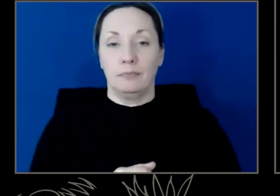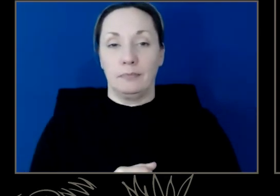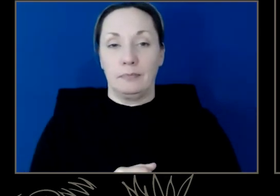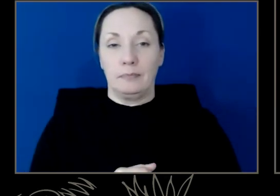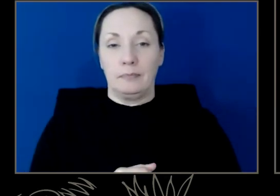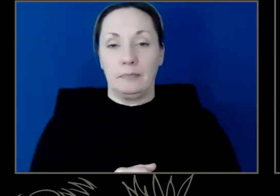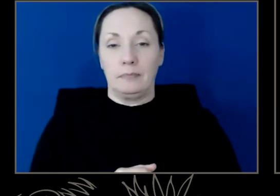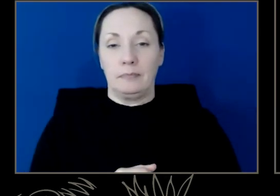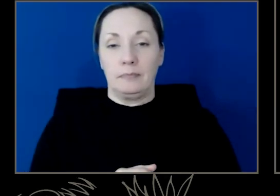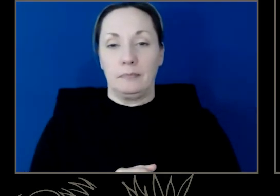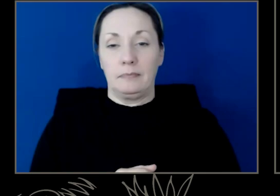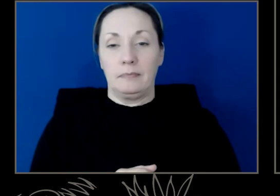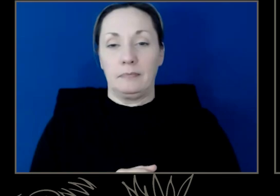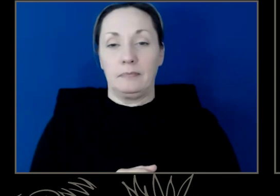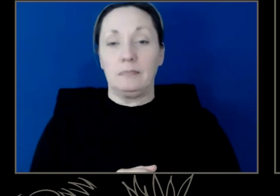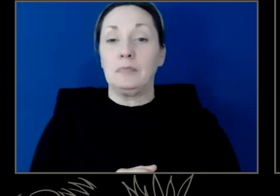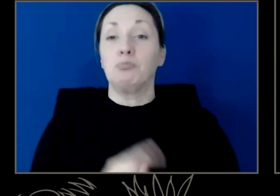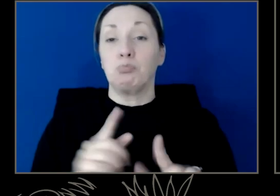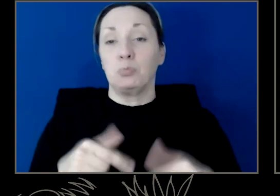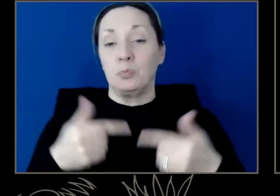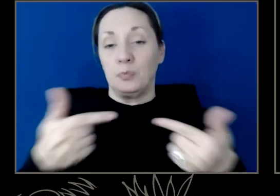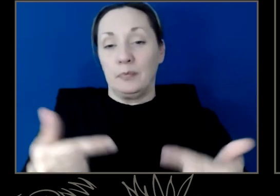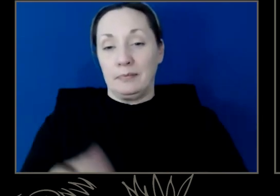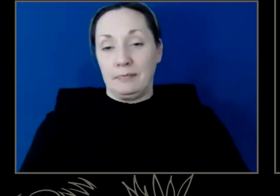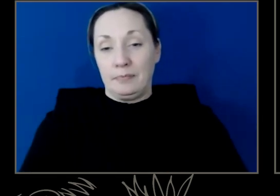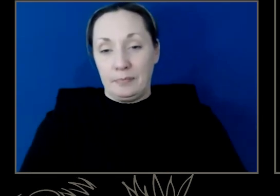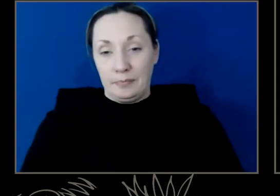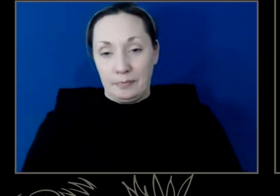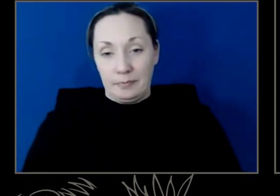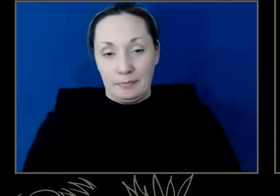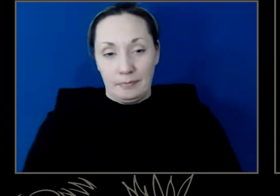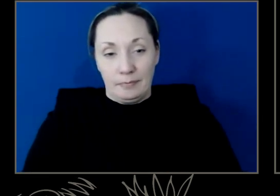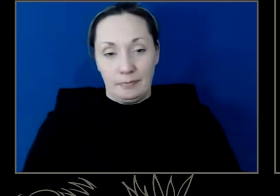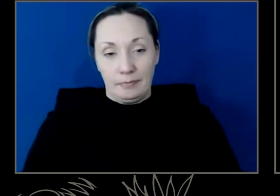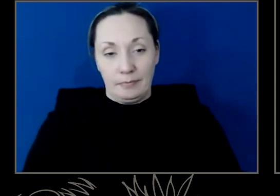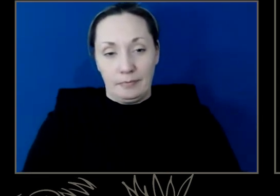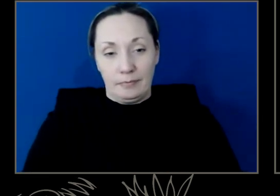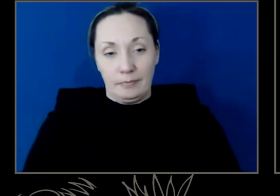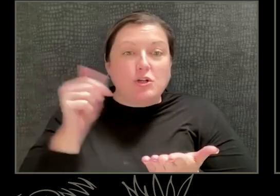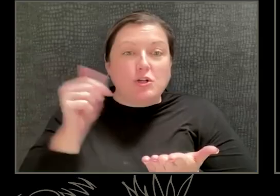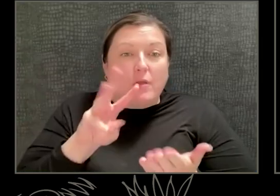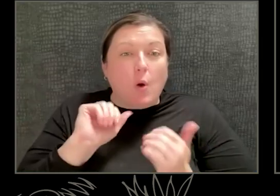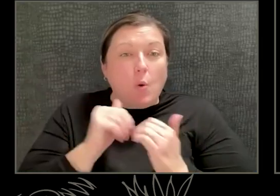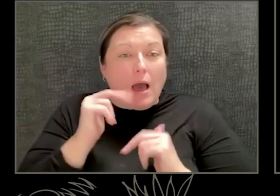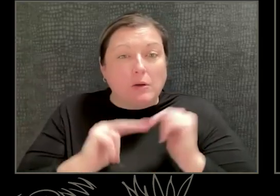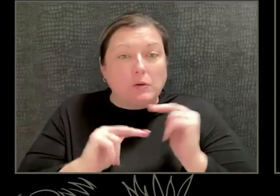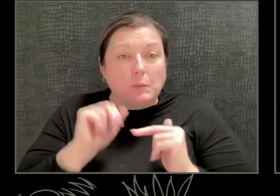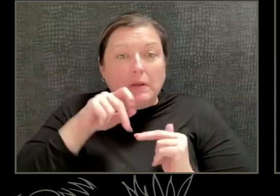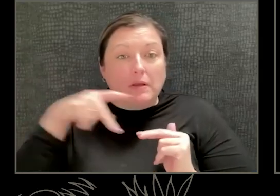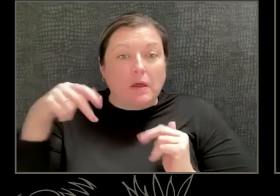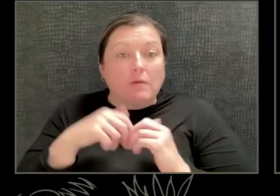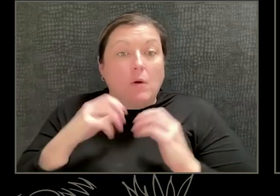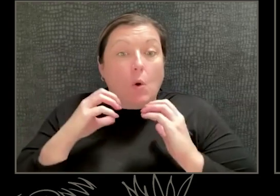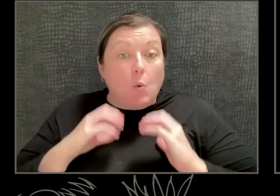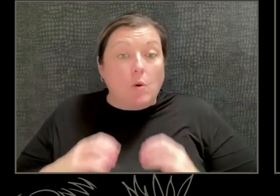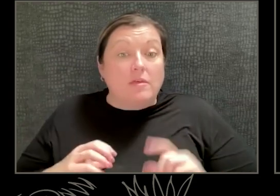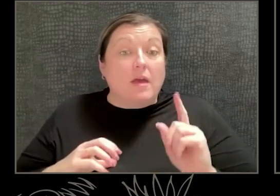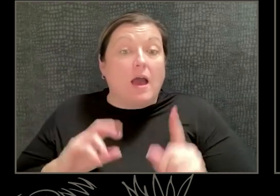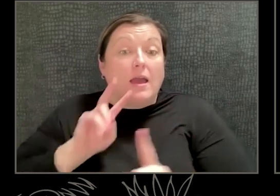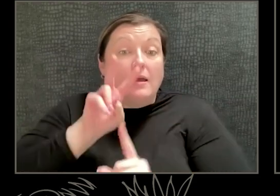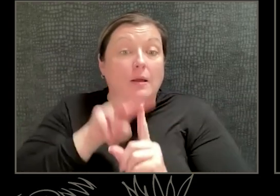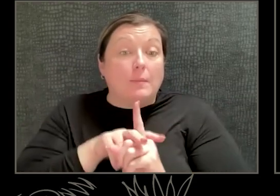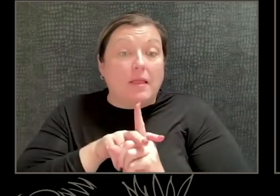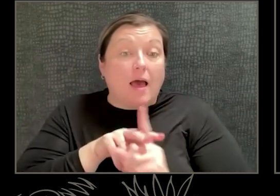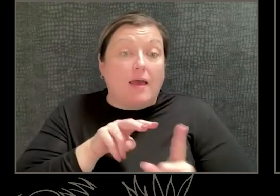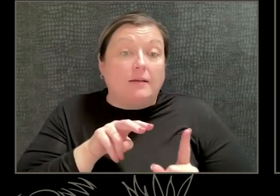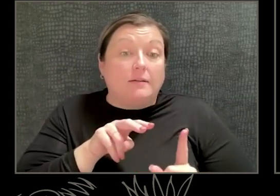our alternative? So how do you build an app with all of those things that I mentioned before, like client-side, type-safe, data API,